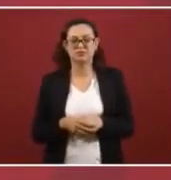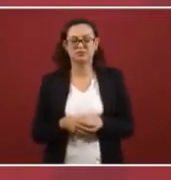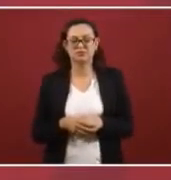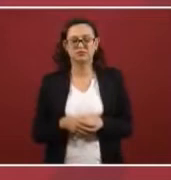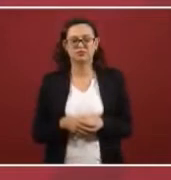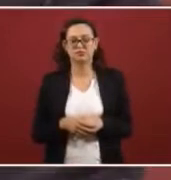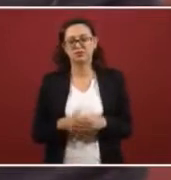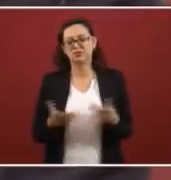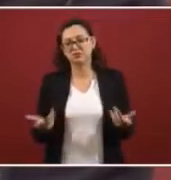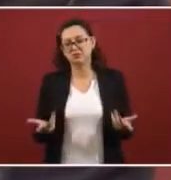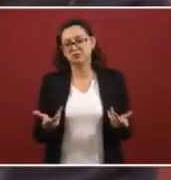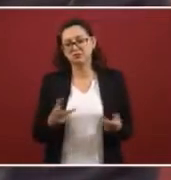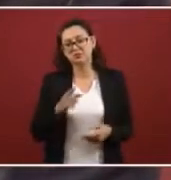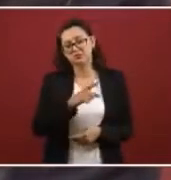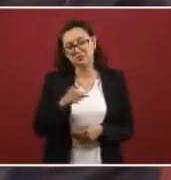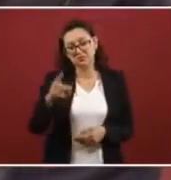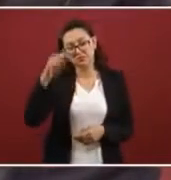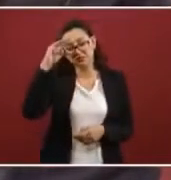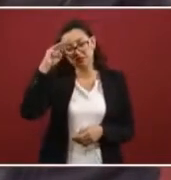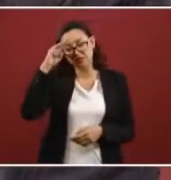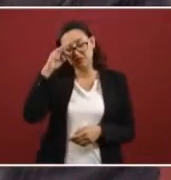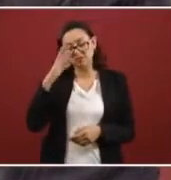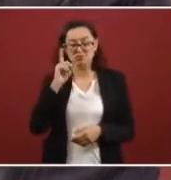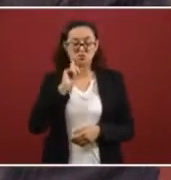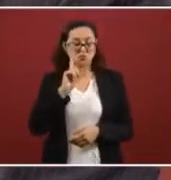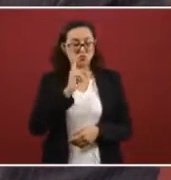Just imagine that every day,